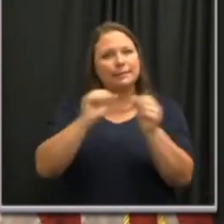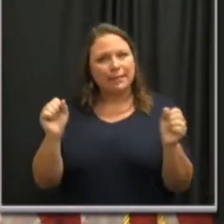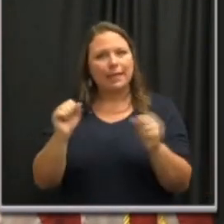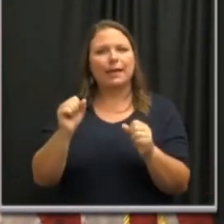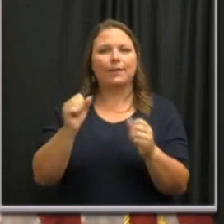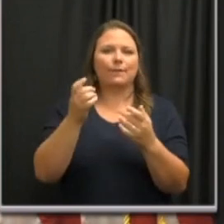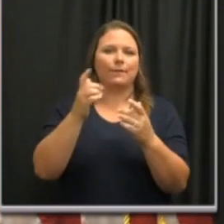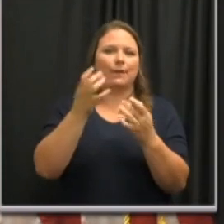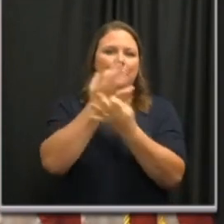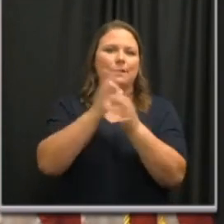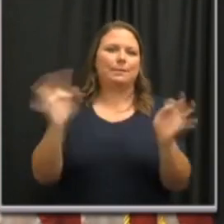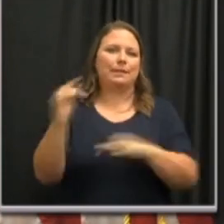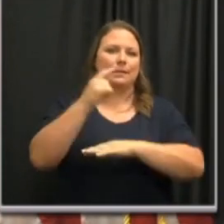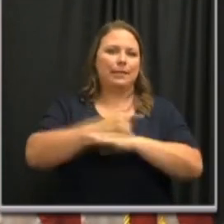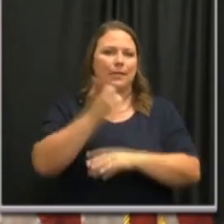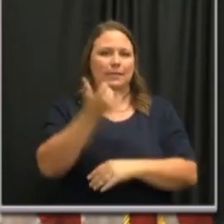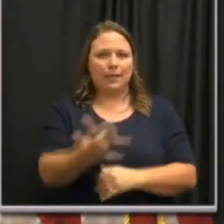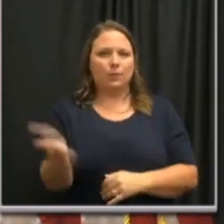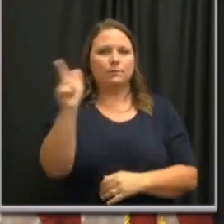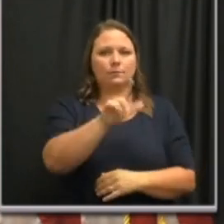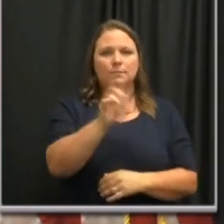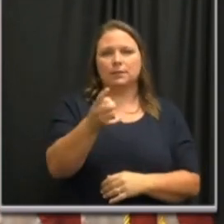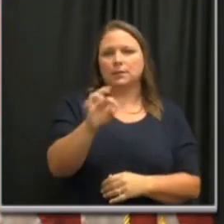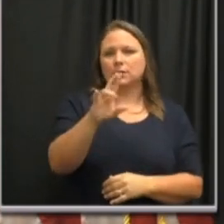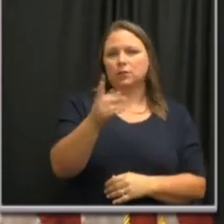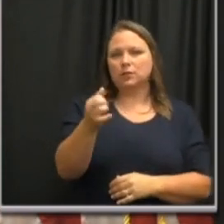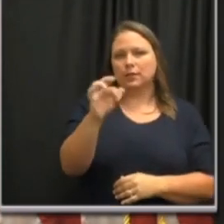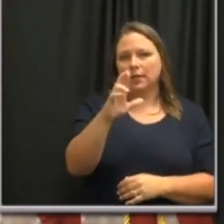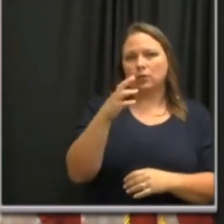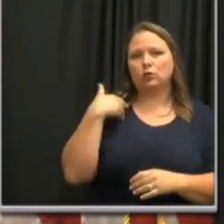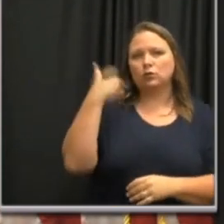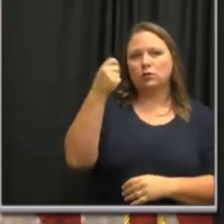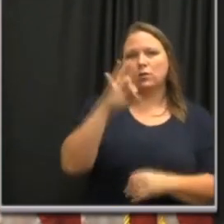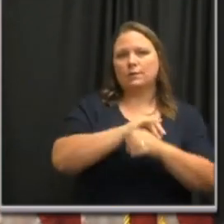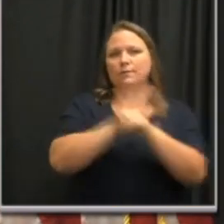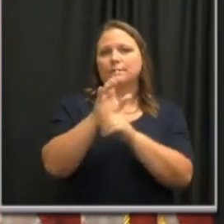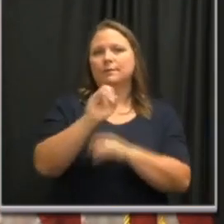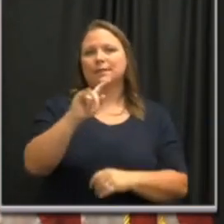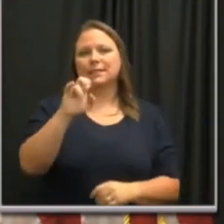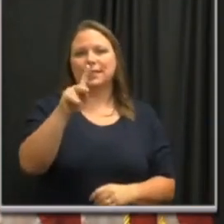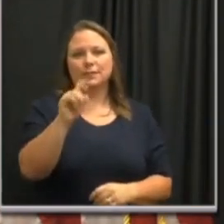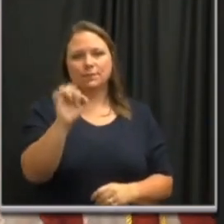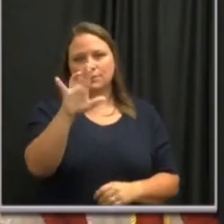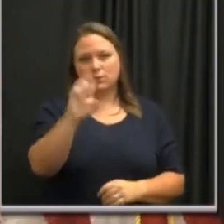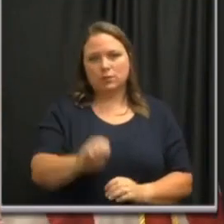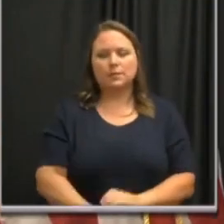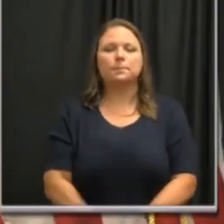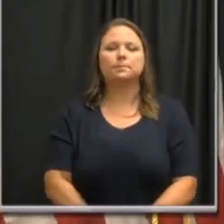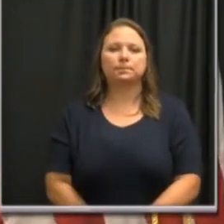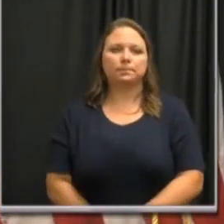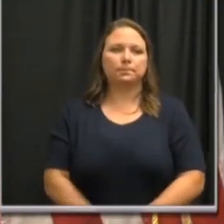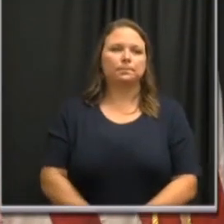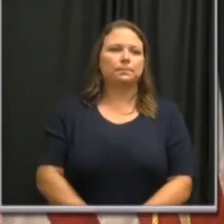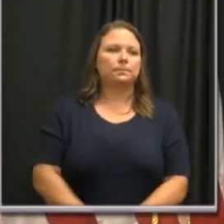over to Dr. Alex Jahanger, Chair of the Metro Coronavirus Task Force.